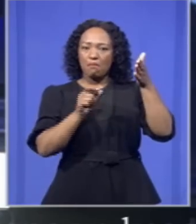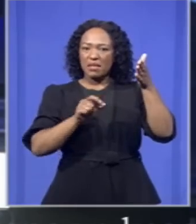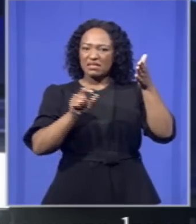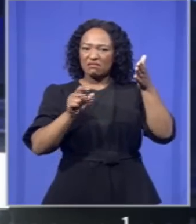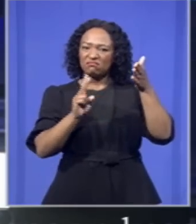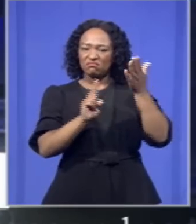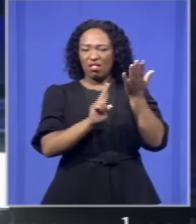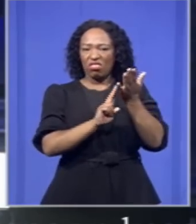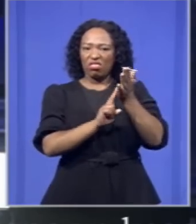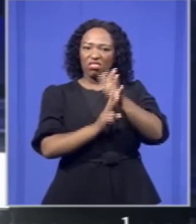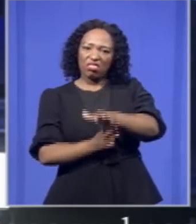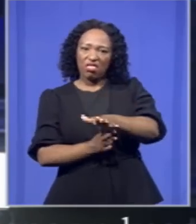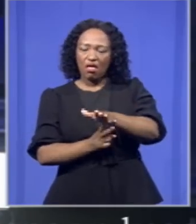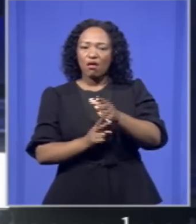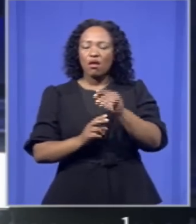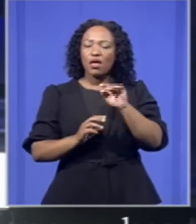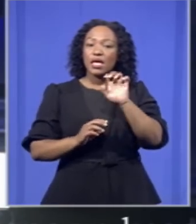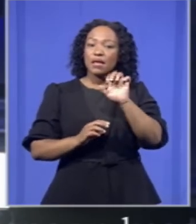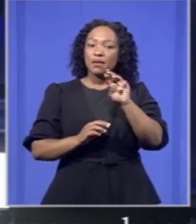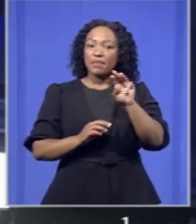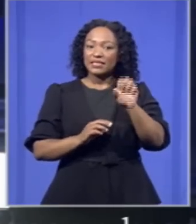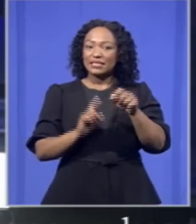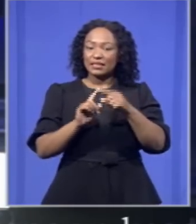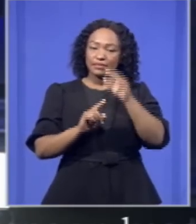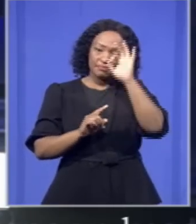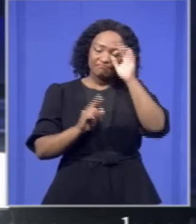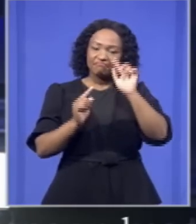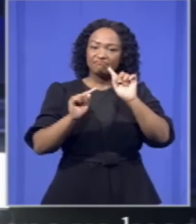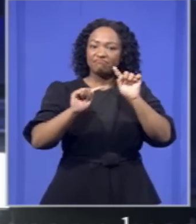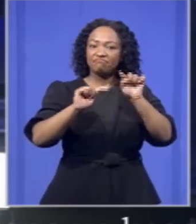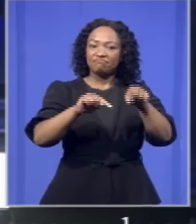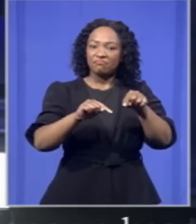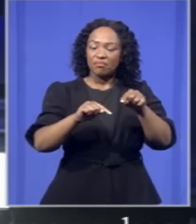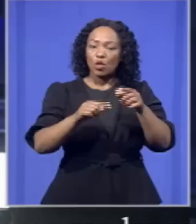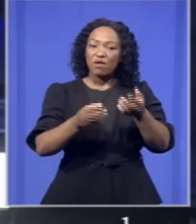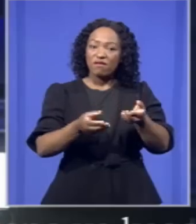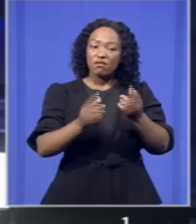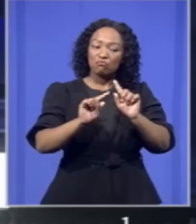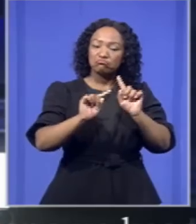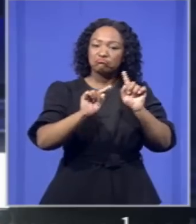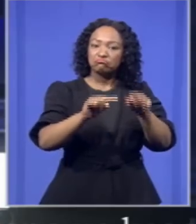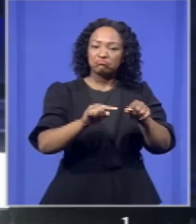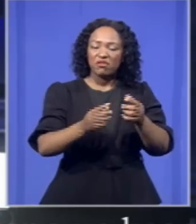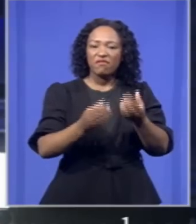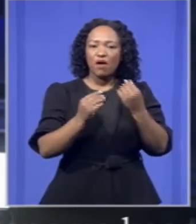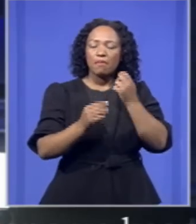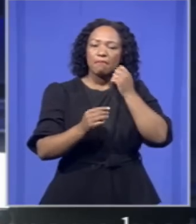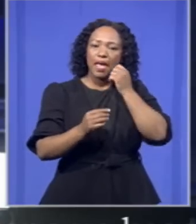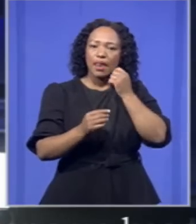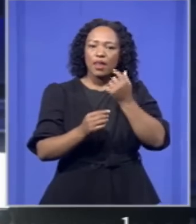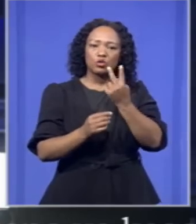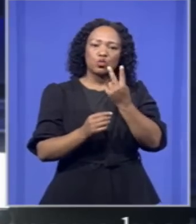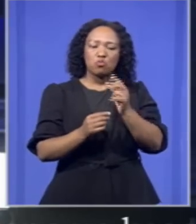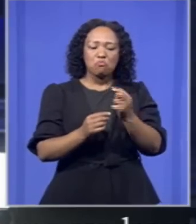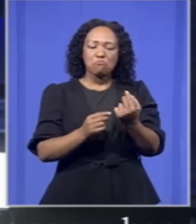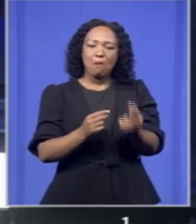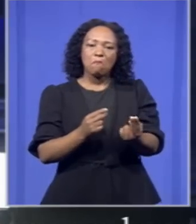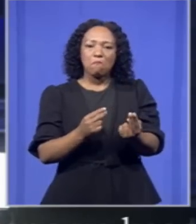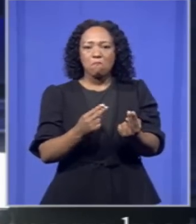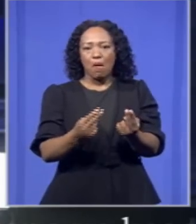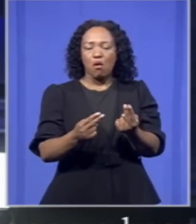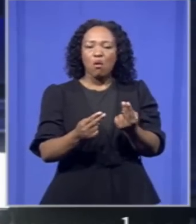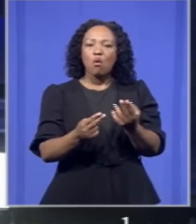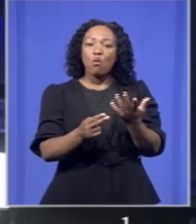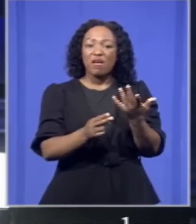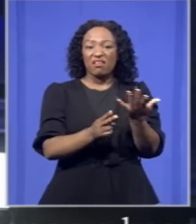ga mmogo le dipharamediki tseo di neng di le kwa lefelong la tiragalo ba ne ba fitlhetse ditopo tsa banna ba le babedi di tshwaregile ka